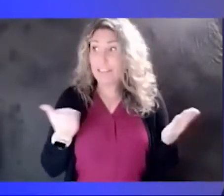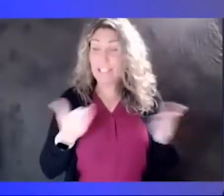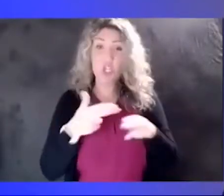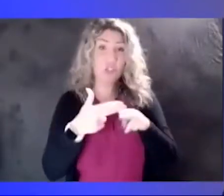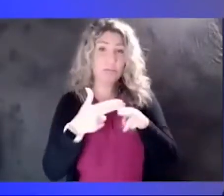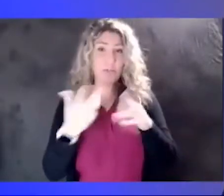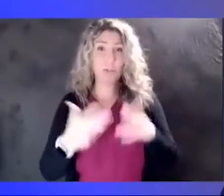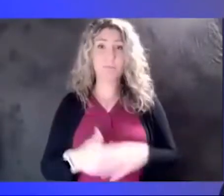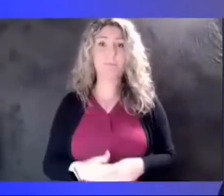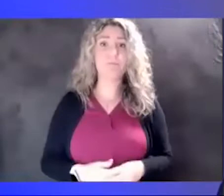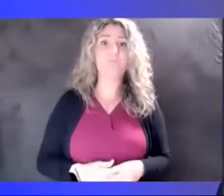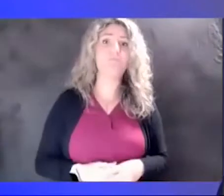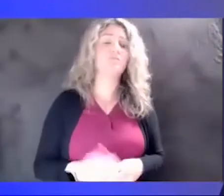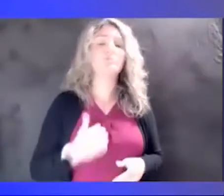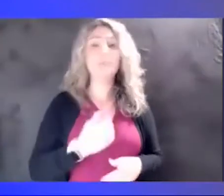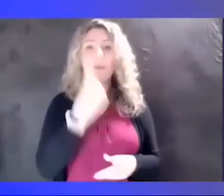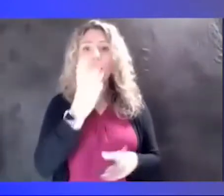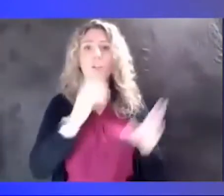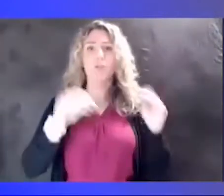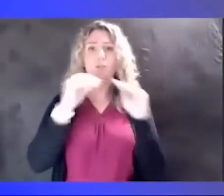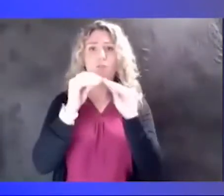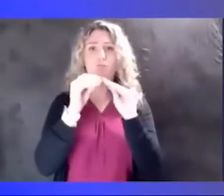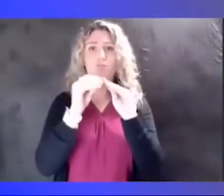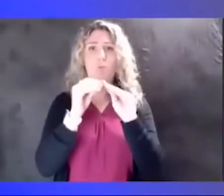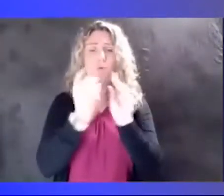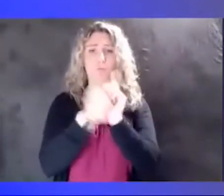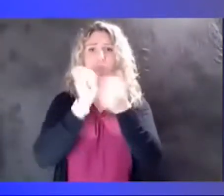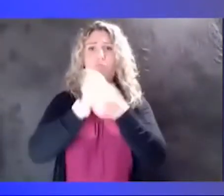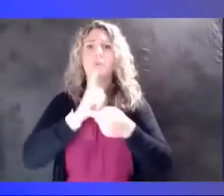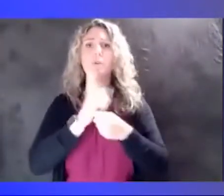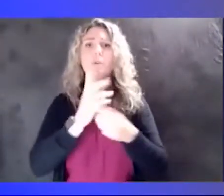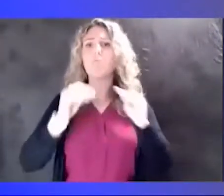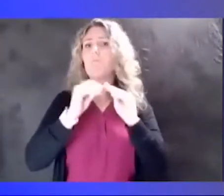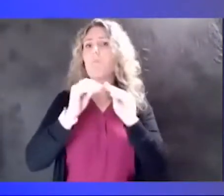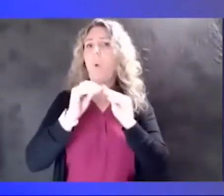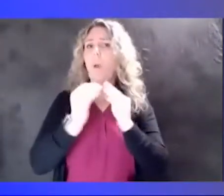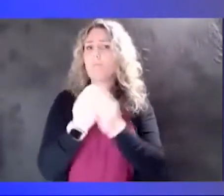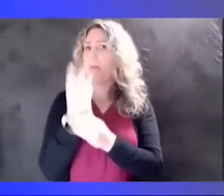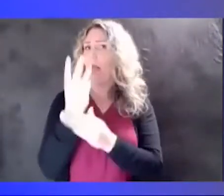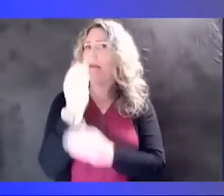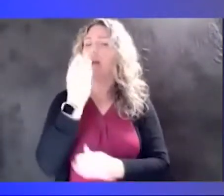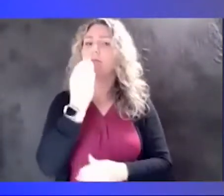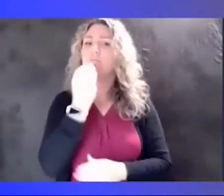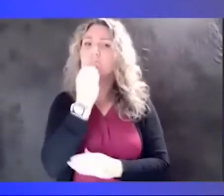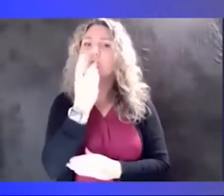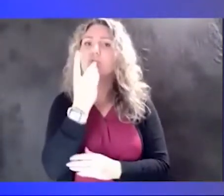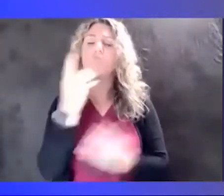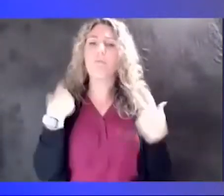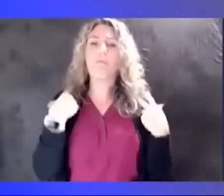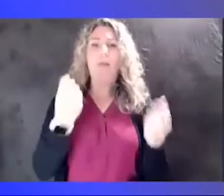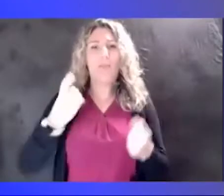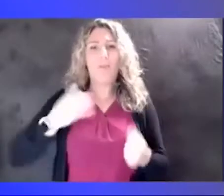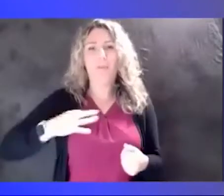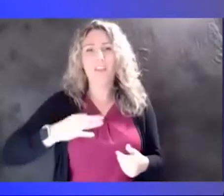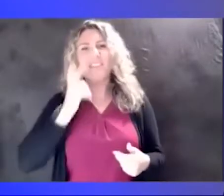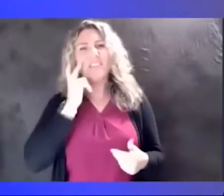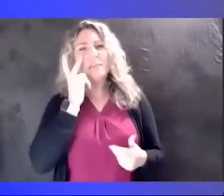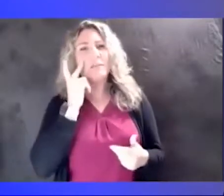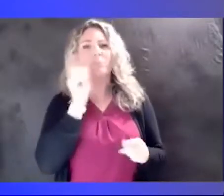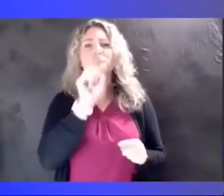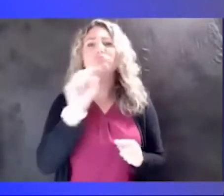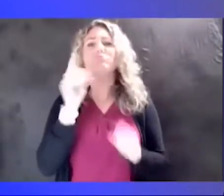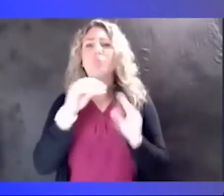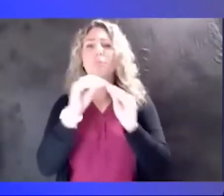I think there is more of a shift to push the plant foods. They certainly have their health benefits, so I think that's why you're seeing a lot of that. There's a lot